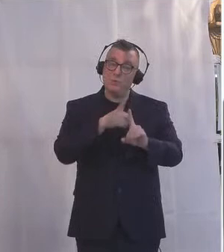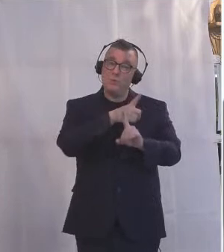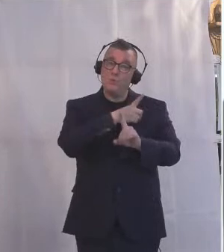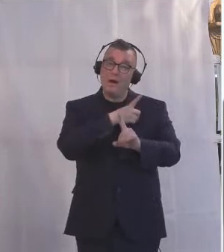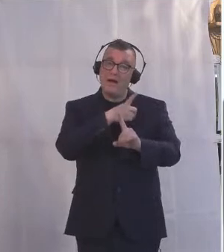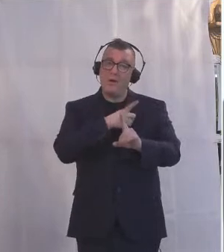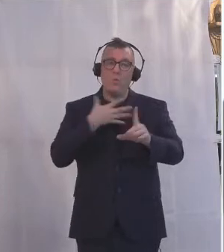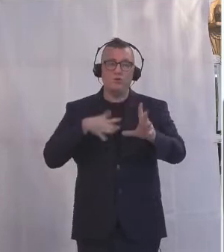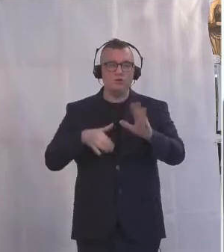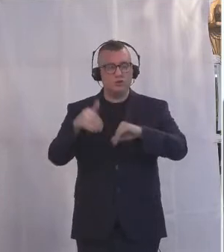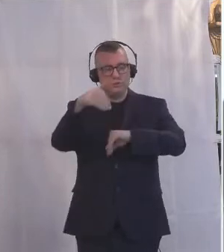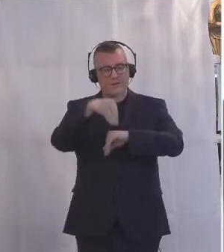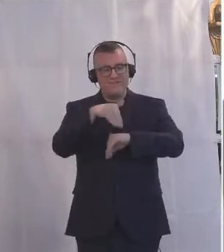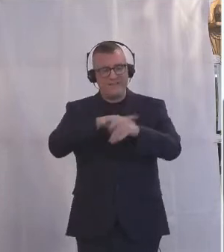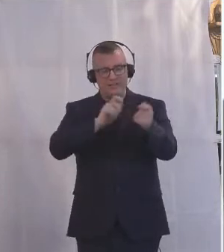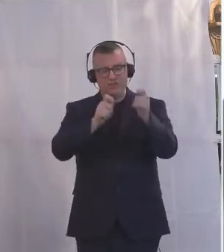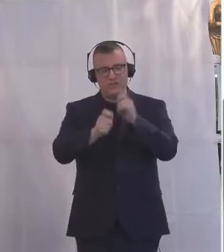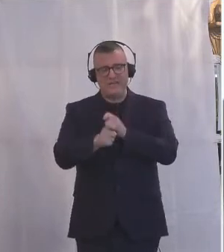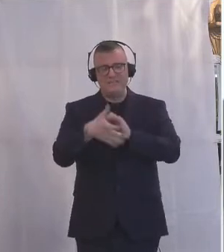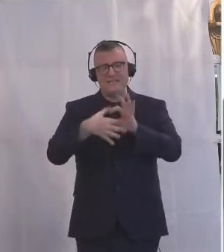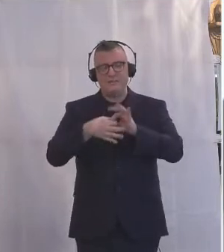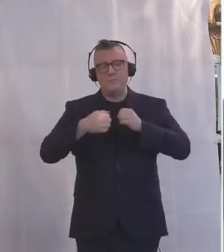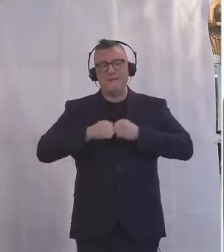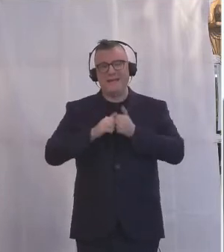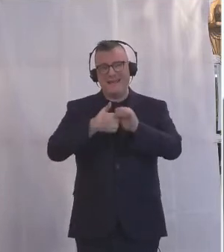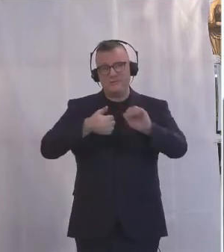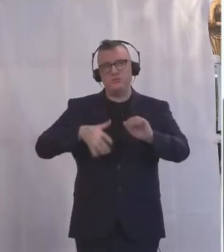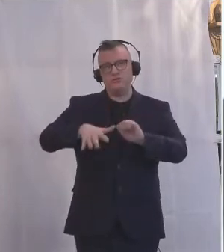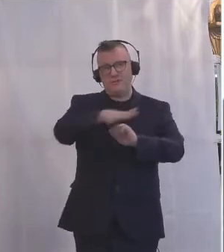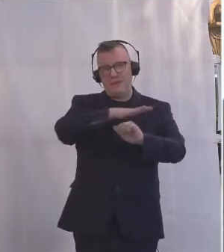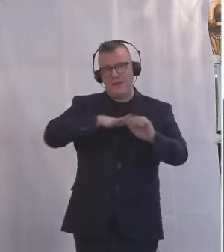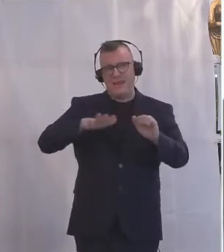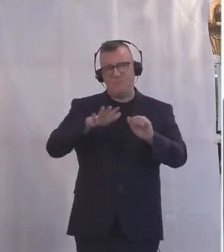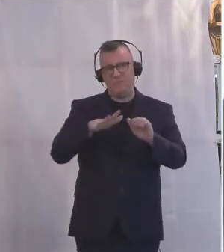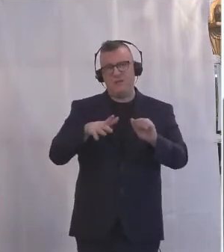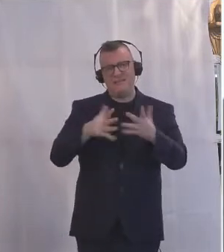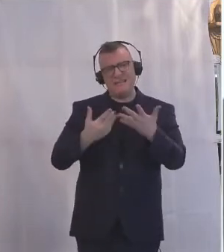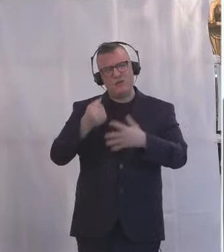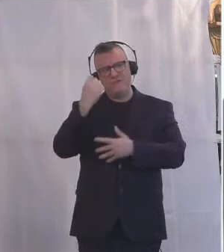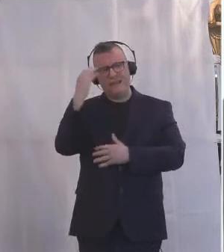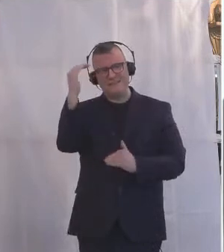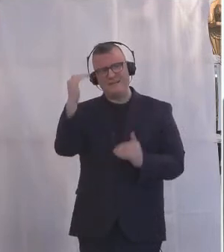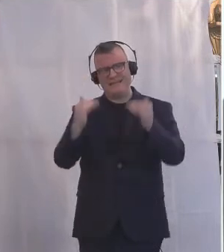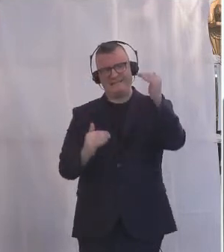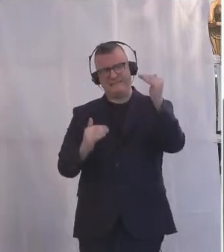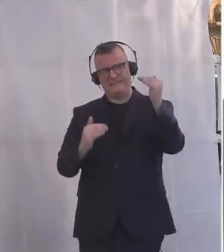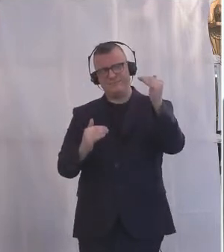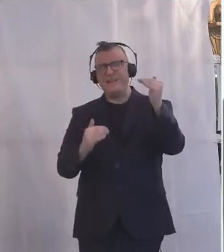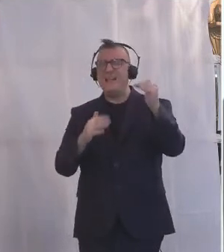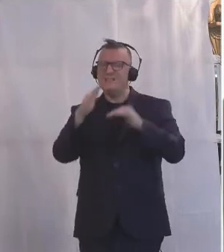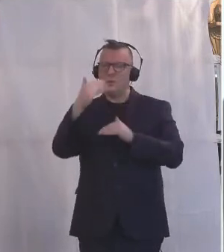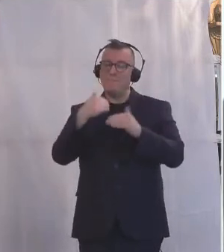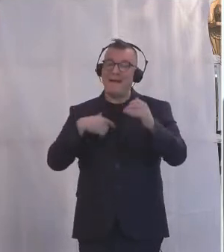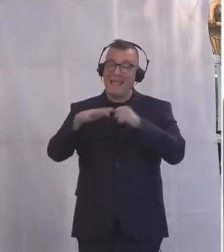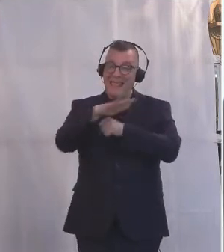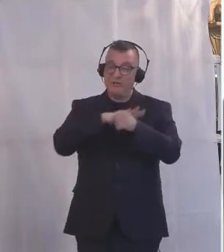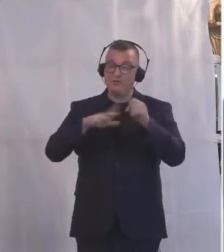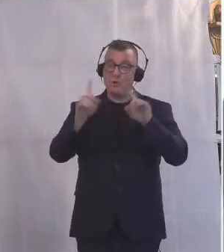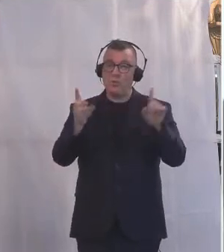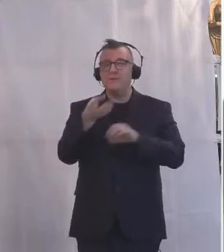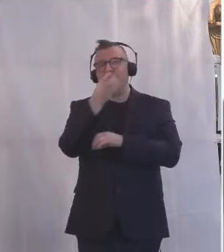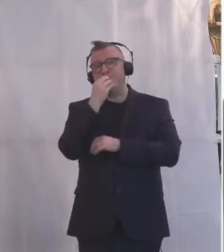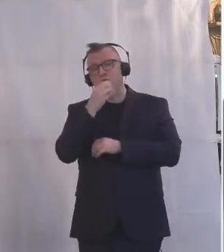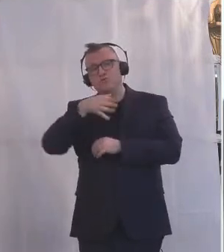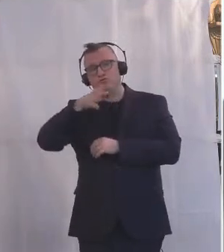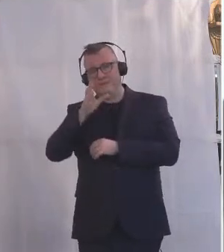to affect change within an industry that I saw was largely unbalanced. So this is the food and drink industry, where big corporations